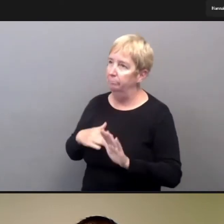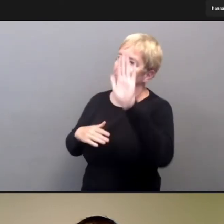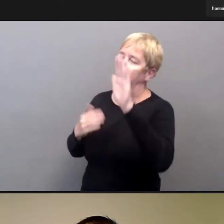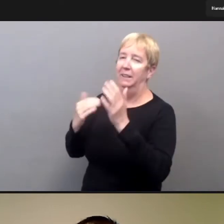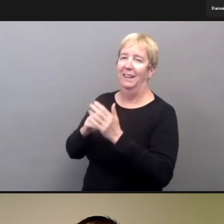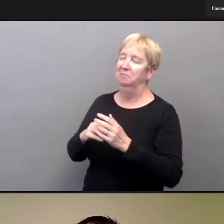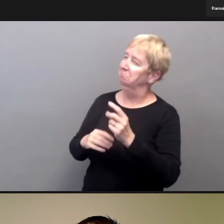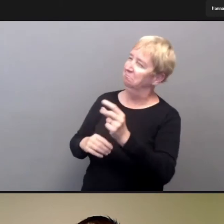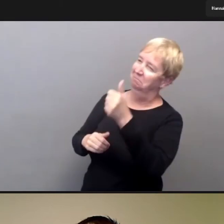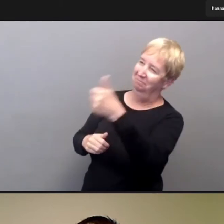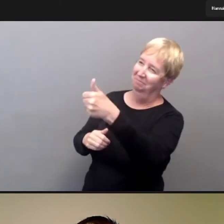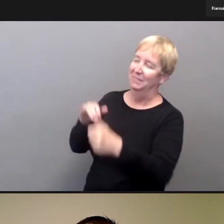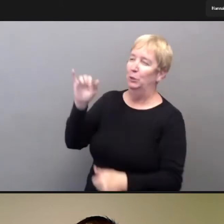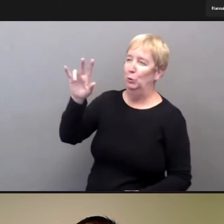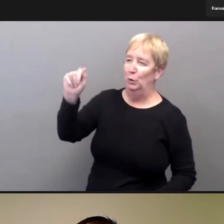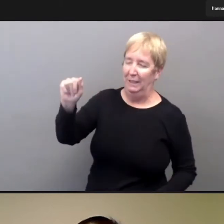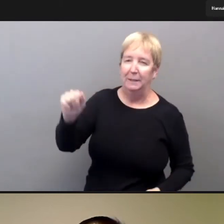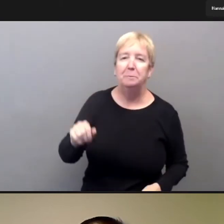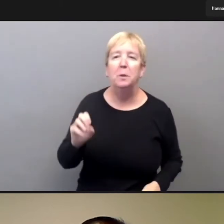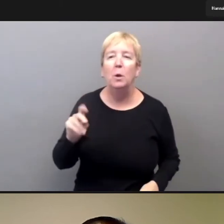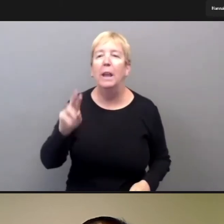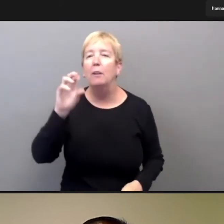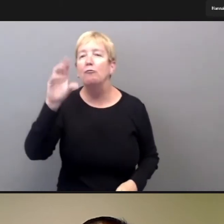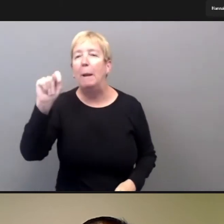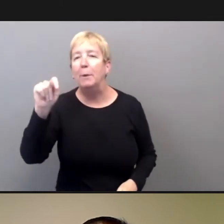Perfect, Julia. All right, so Robert, go for it.